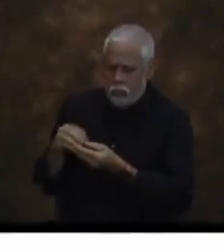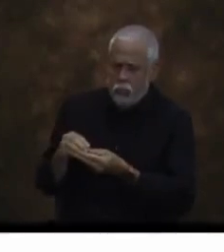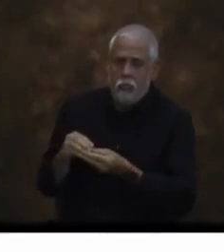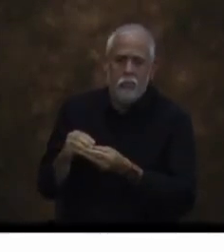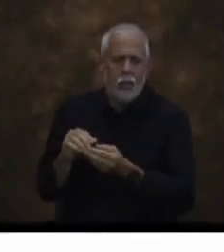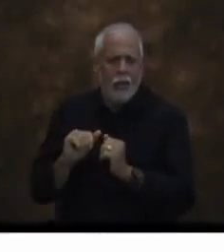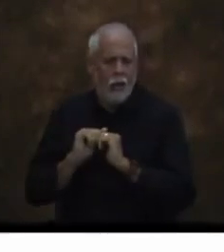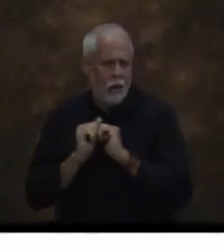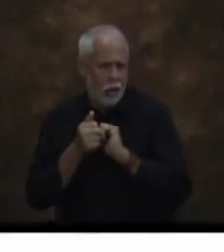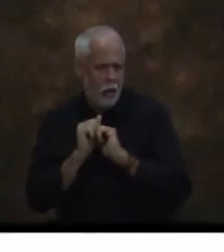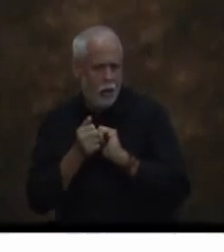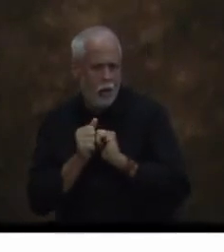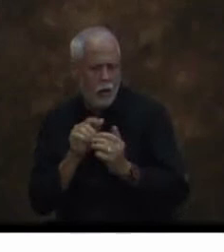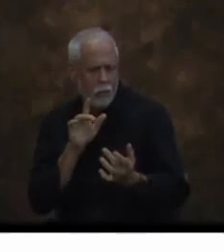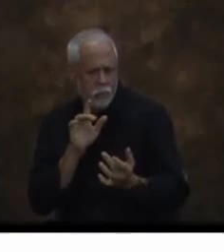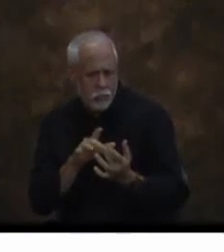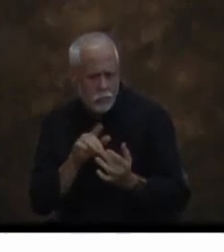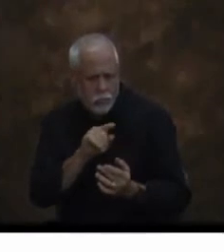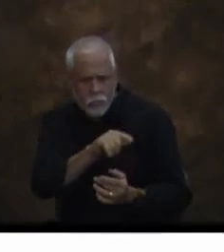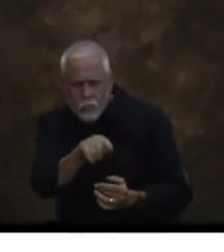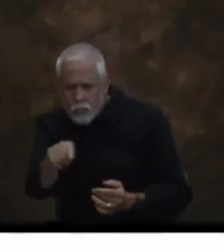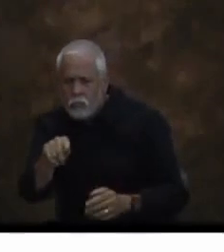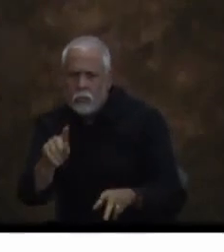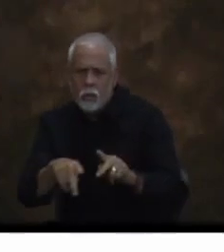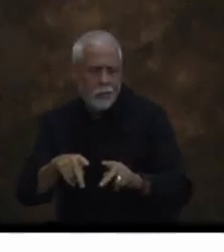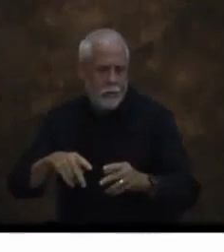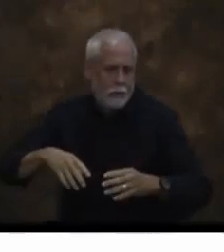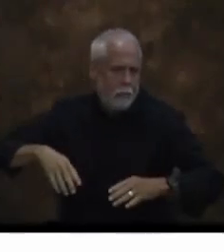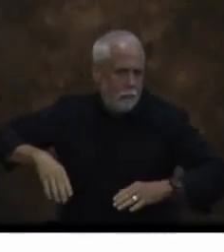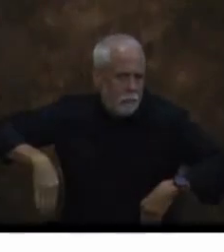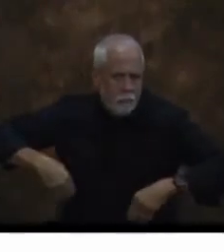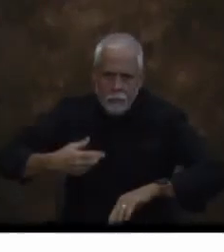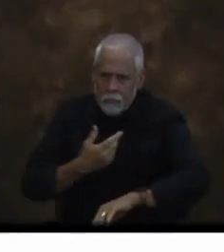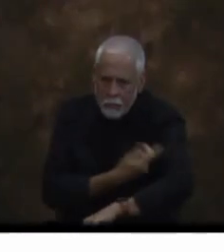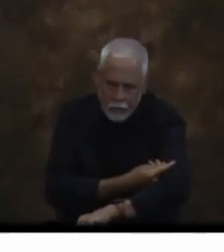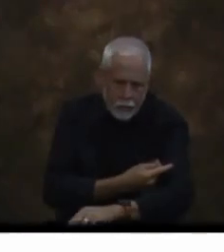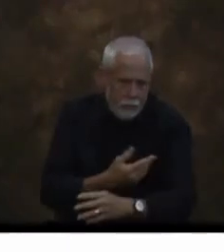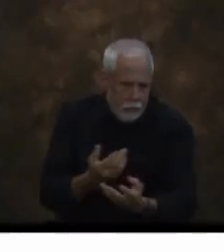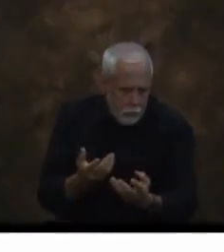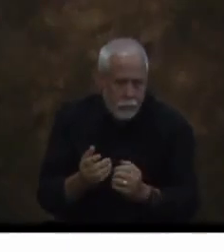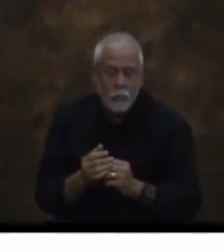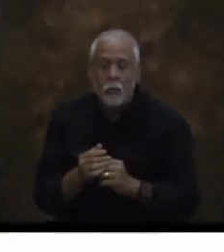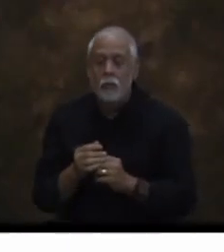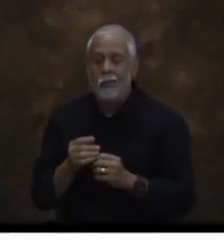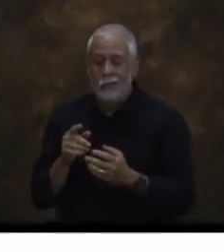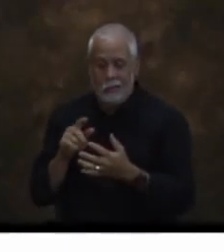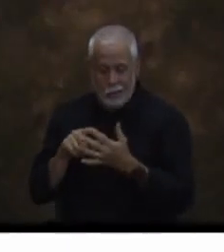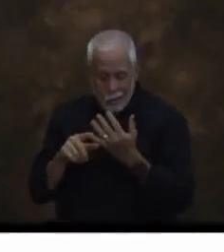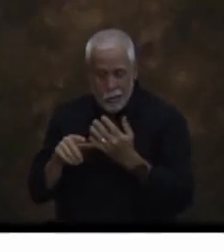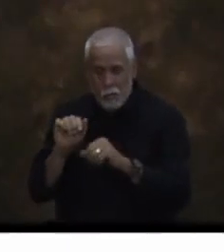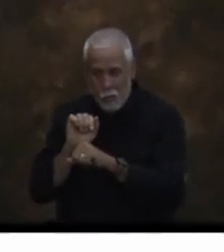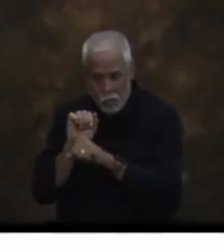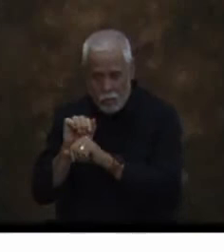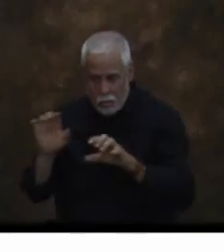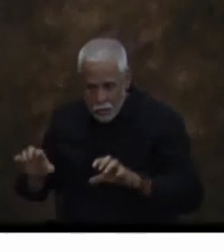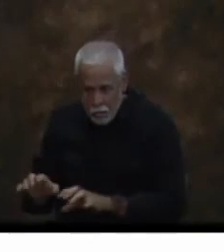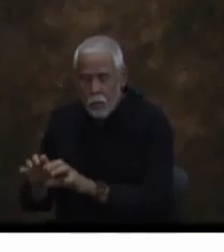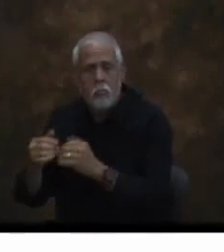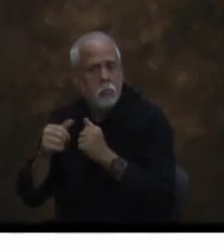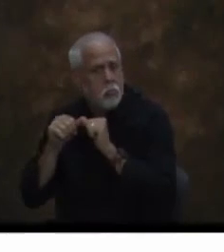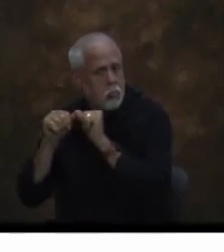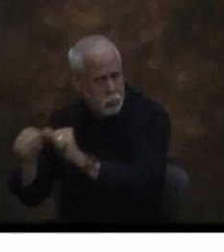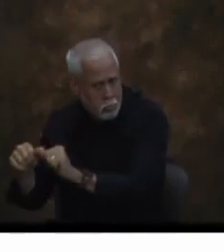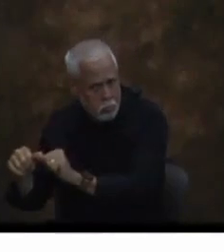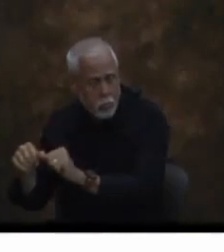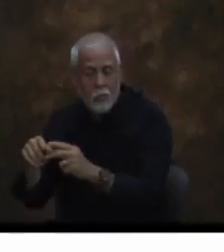the others that may have been waiting to vaccinate? So between the efforts that we've already made and continue to